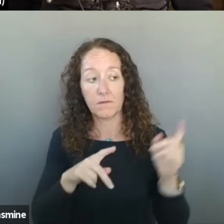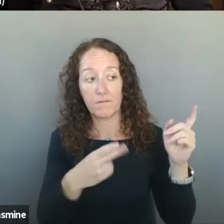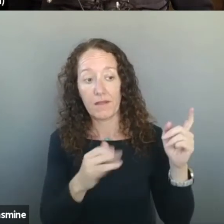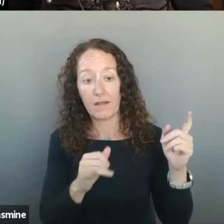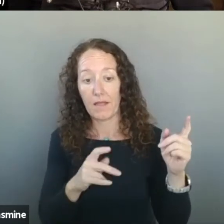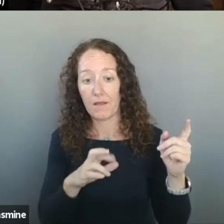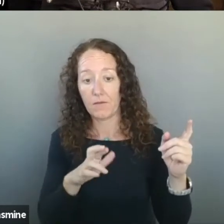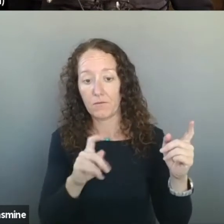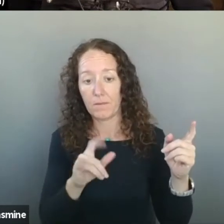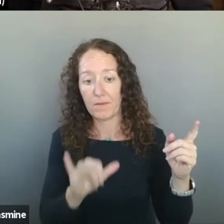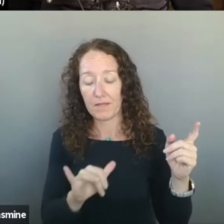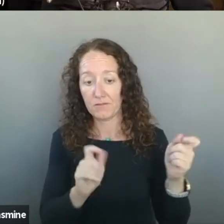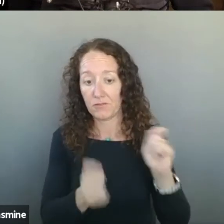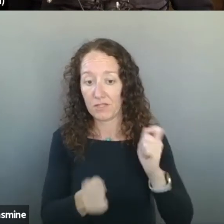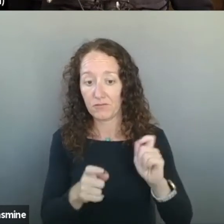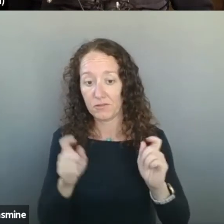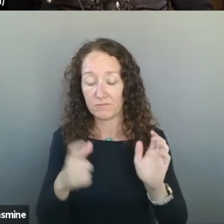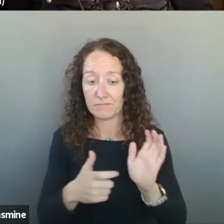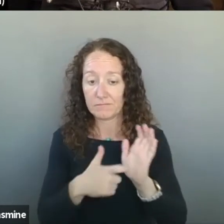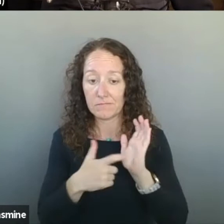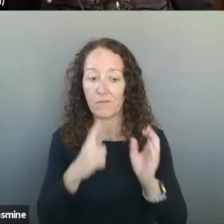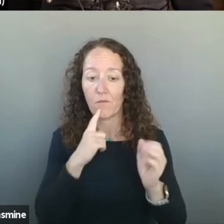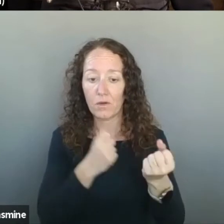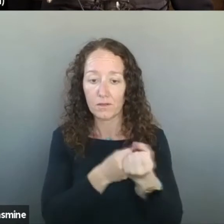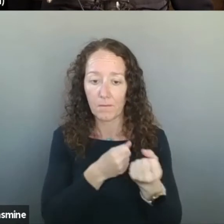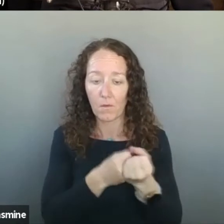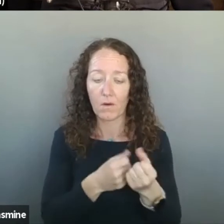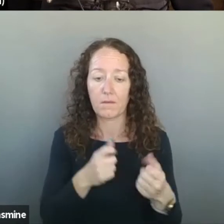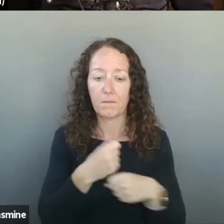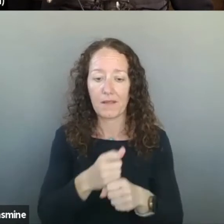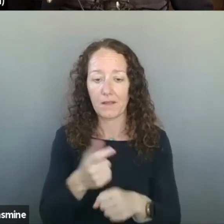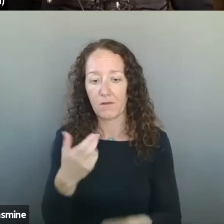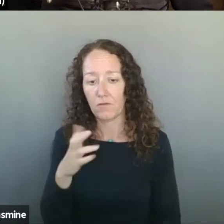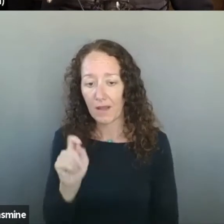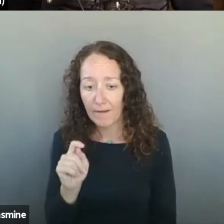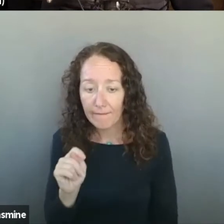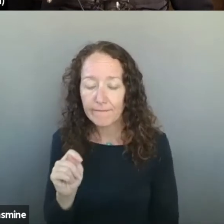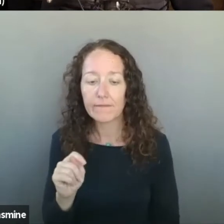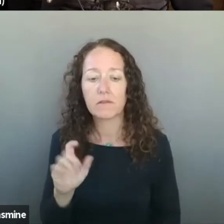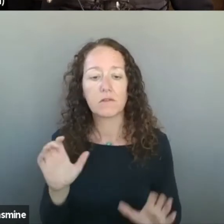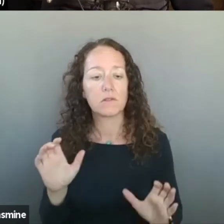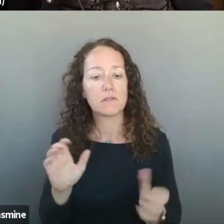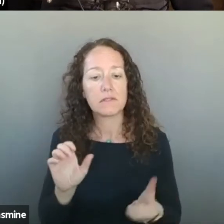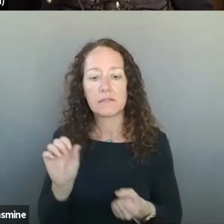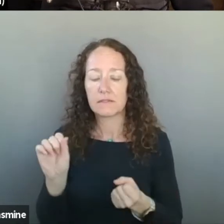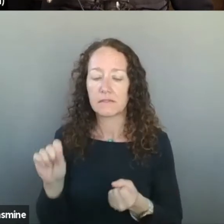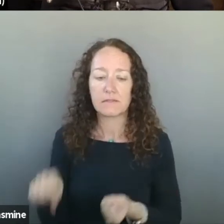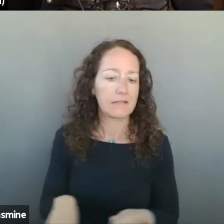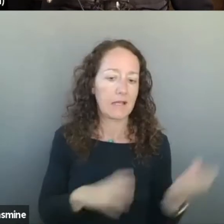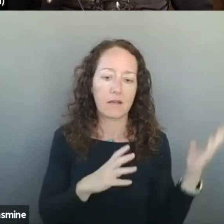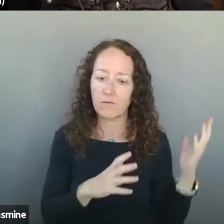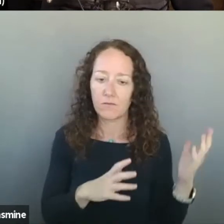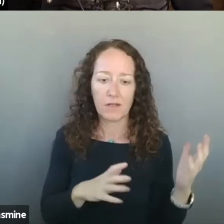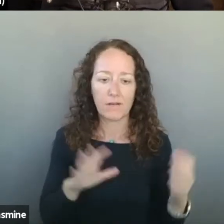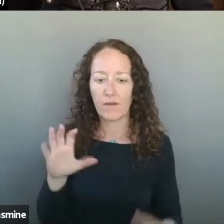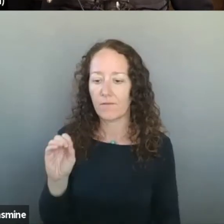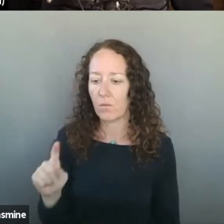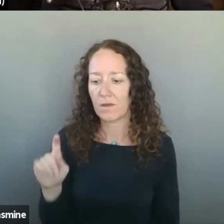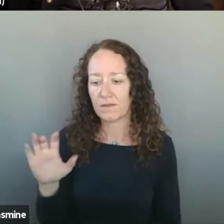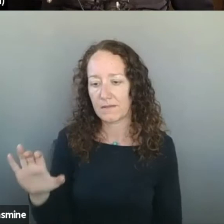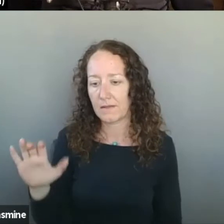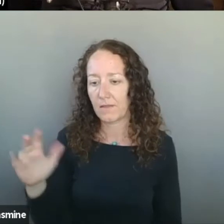with regards to support and grant making and doing away with these